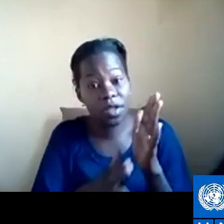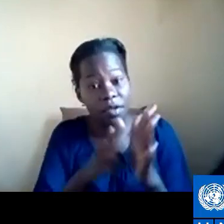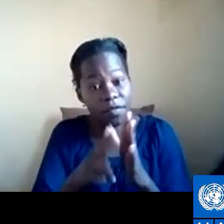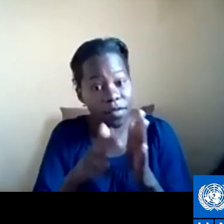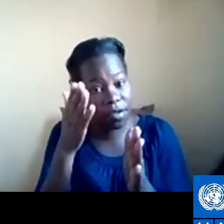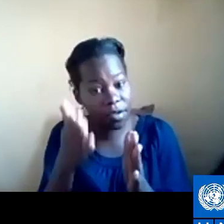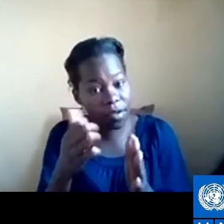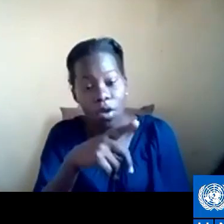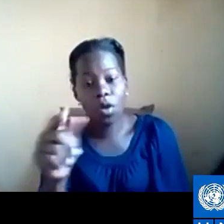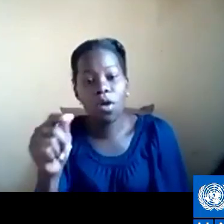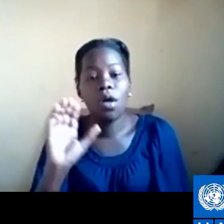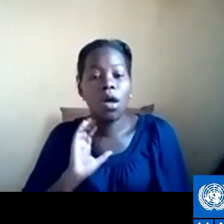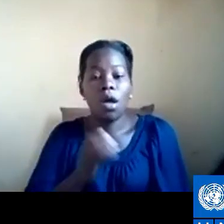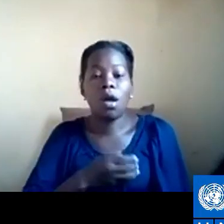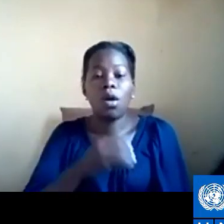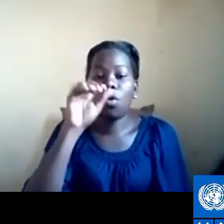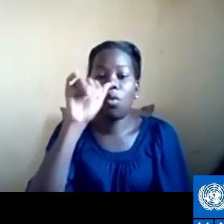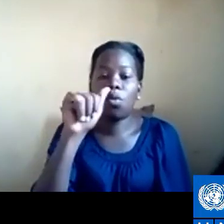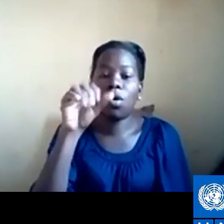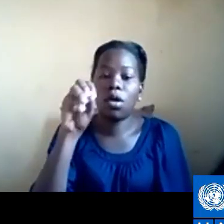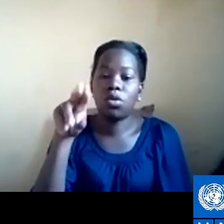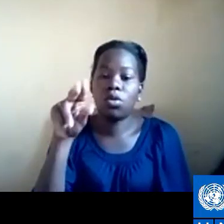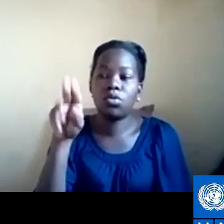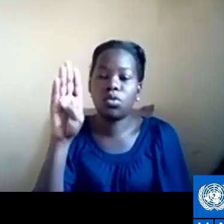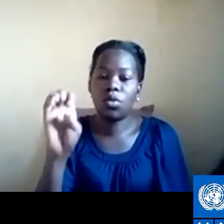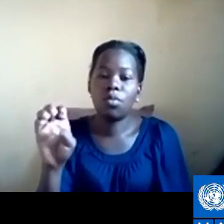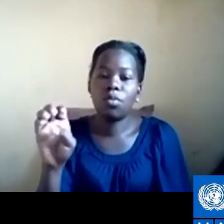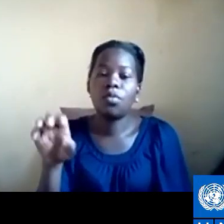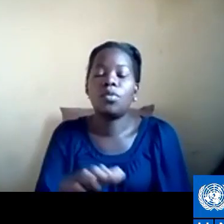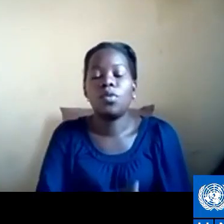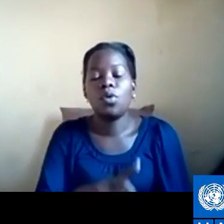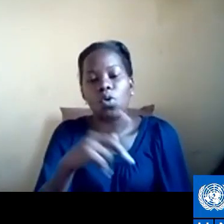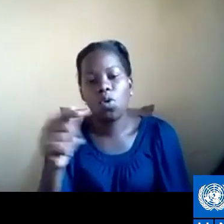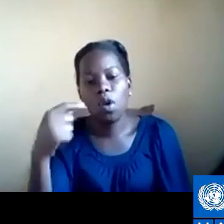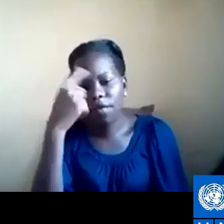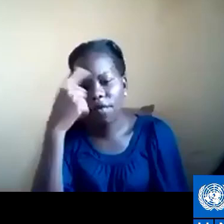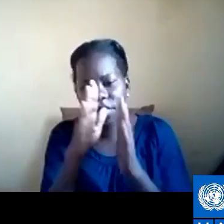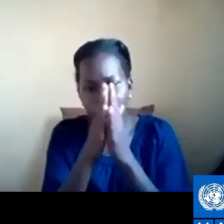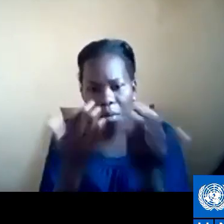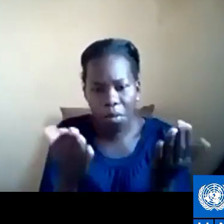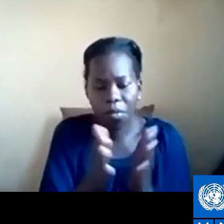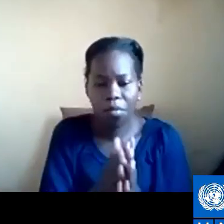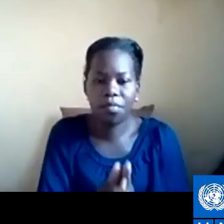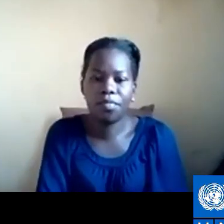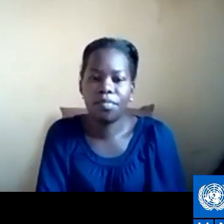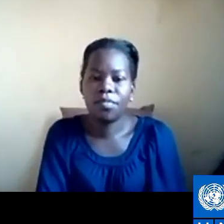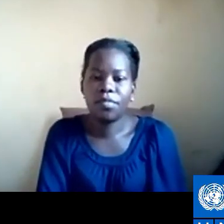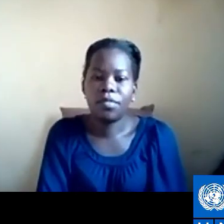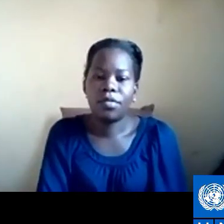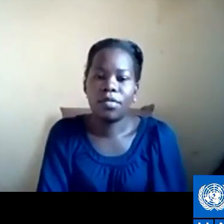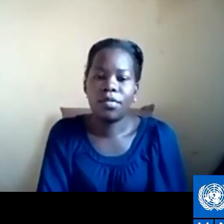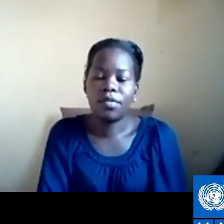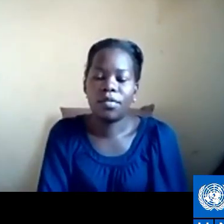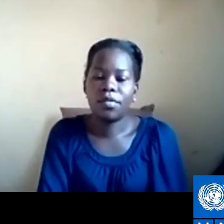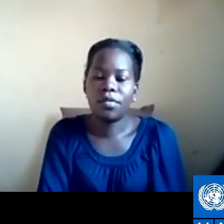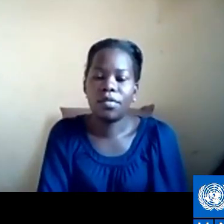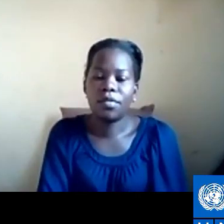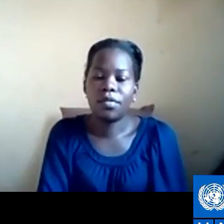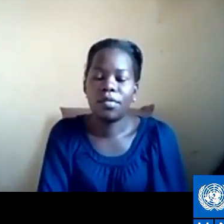channel, you'll find all the content there as well. Follow us on Facebook, like us on Twitter. Follow us on Twitter, like us on